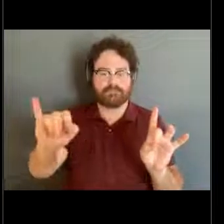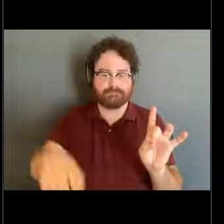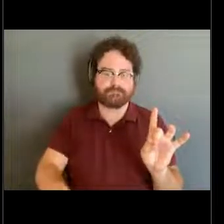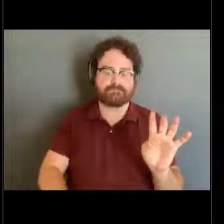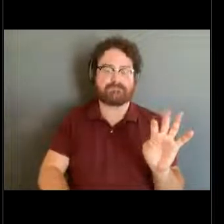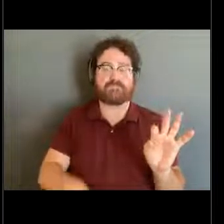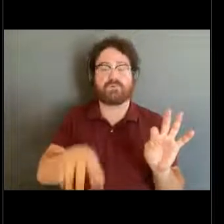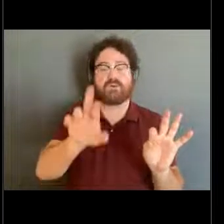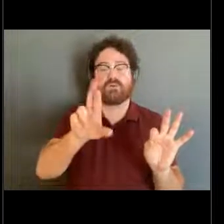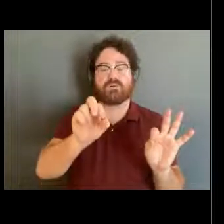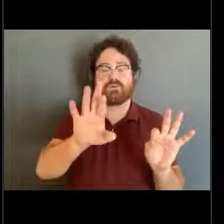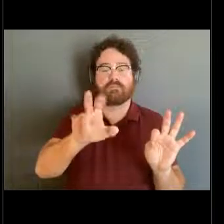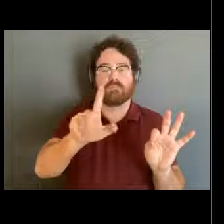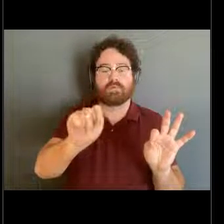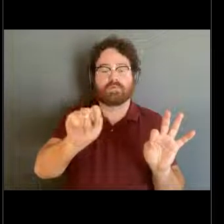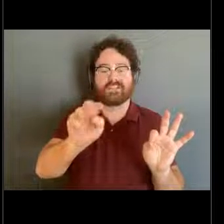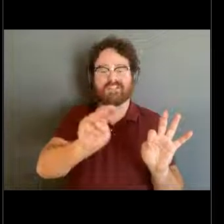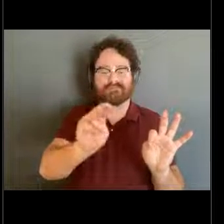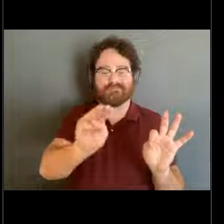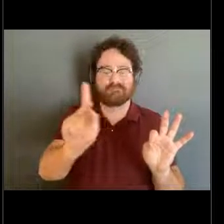Robert M. Key,